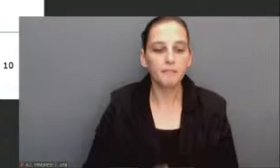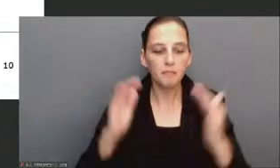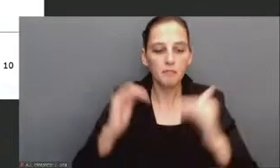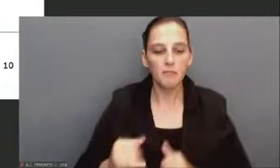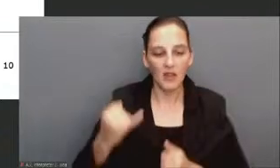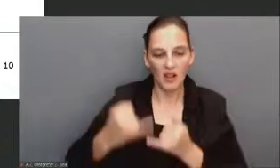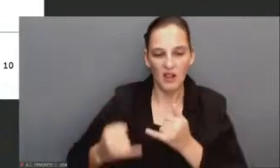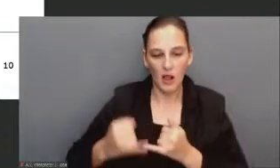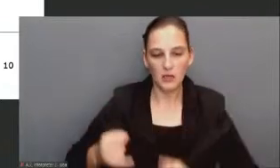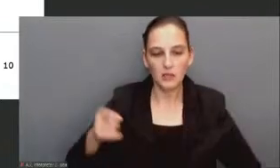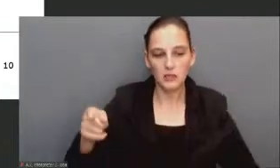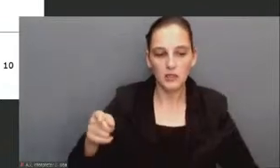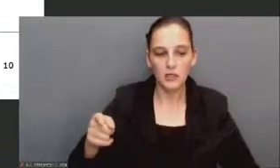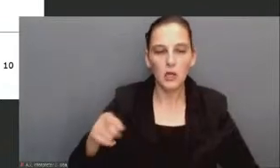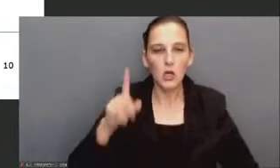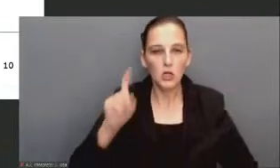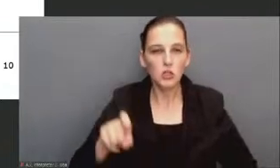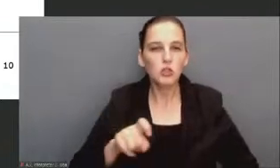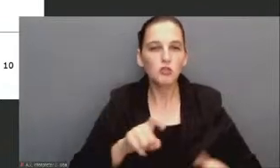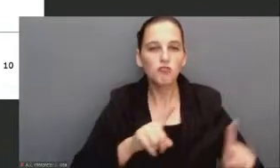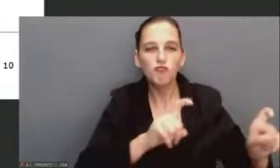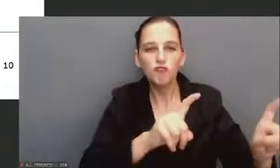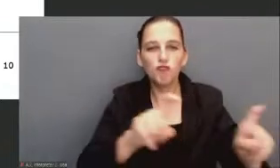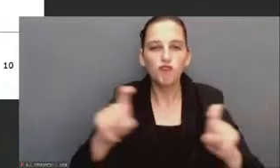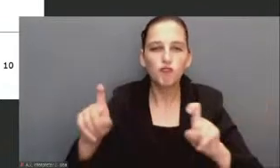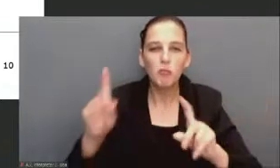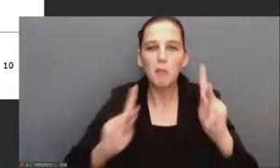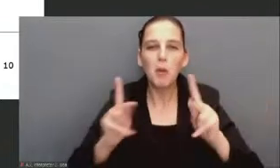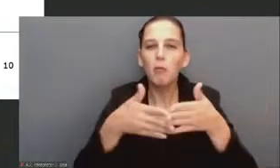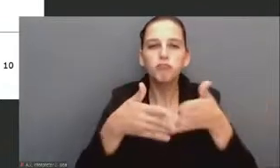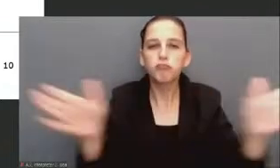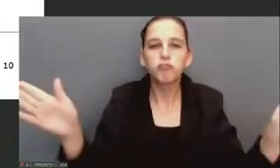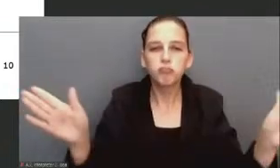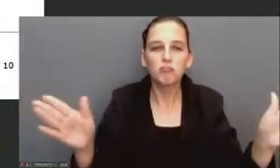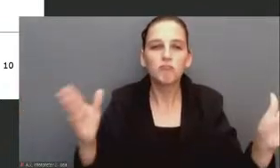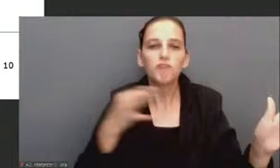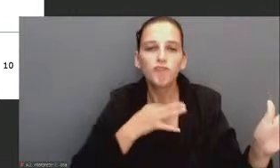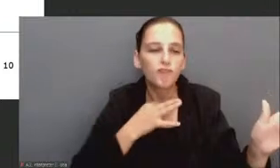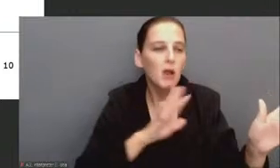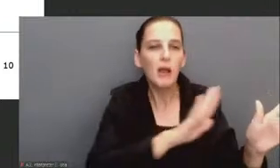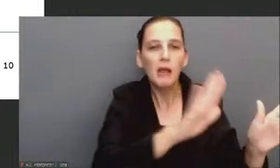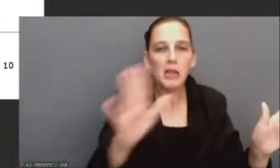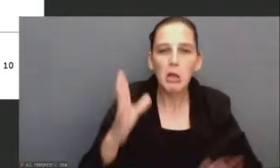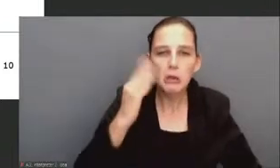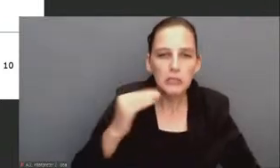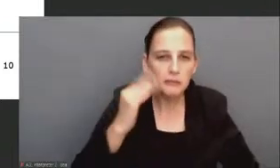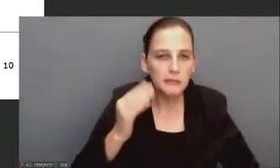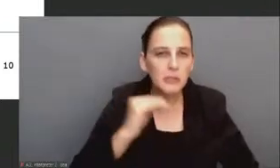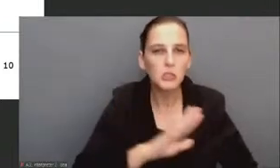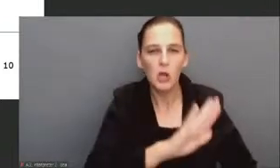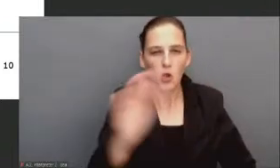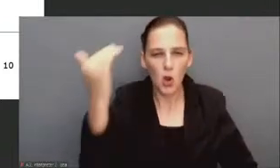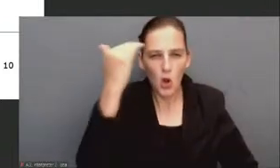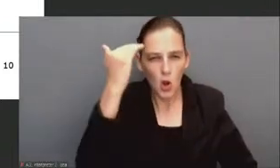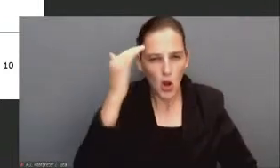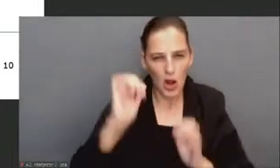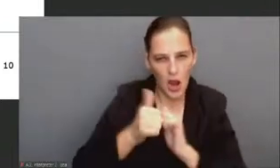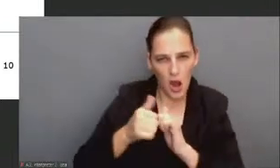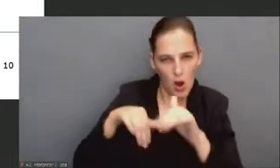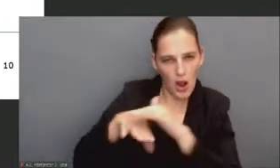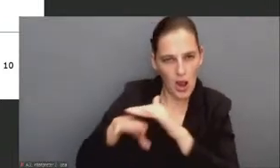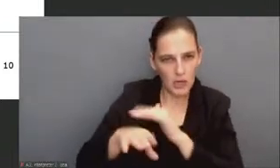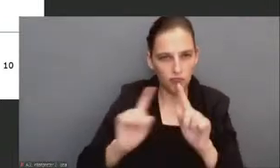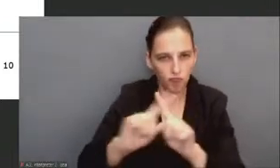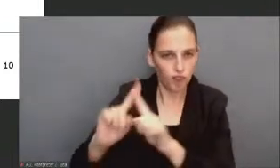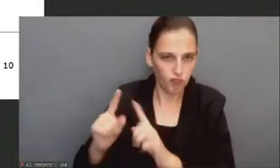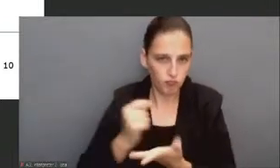conducted of the general population about patient experiences, knowledge, and access to therapeutics. And this should